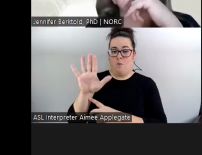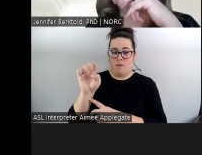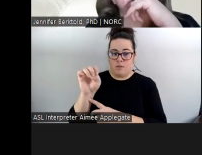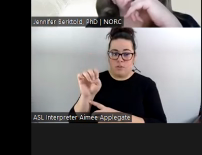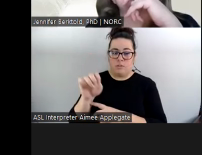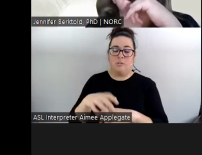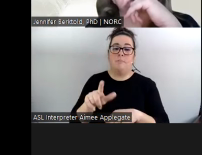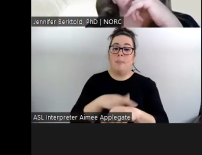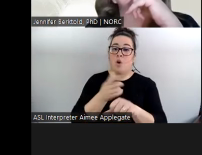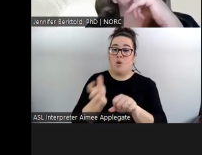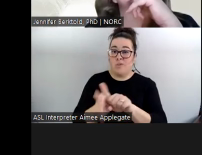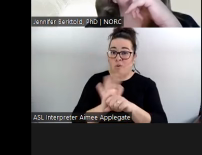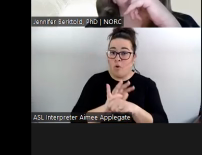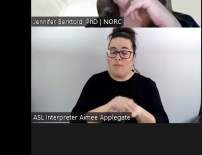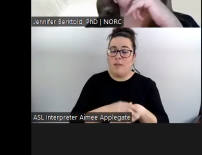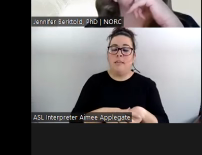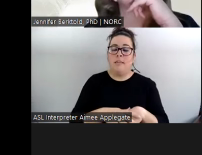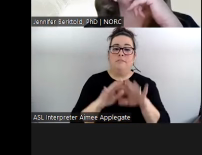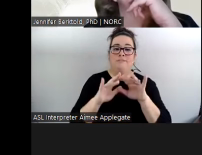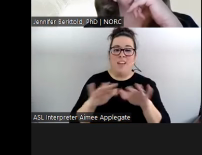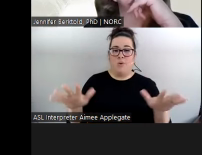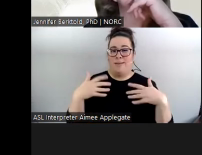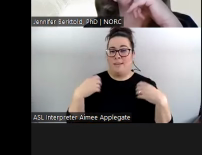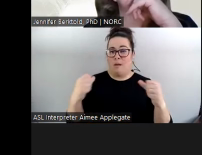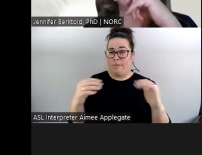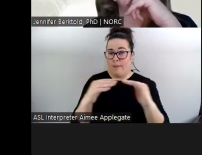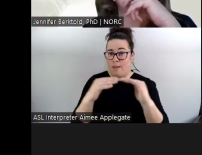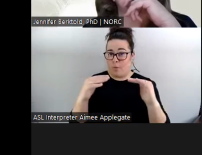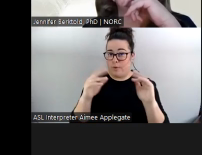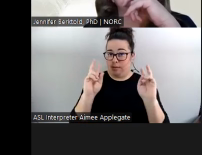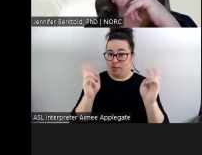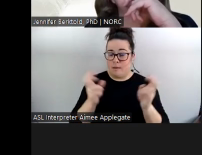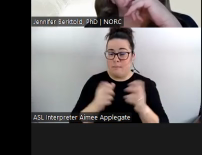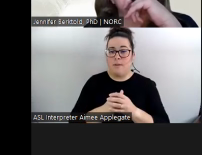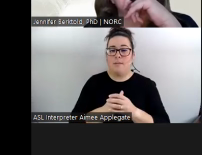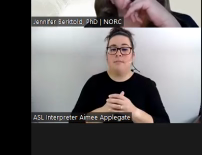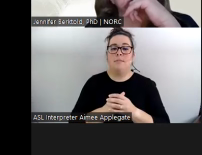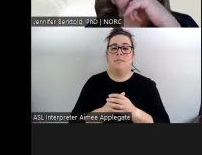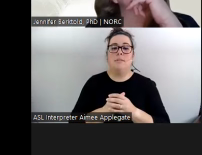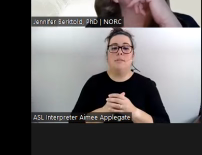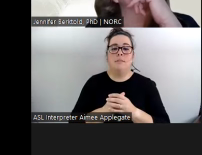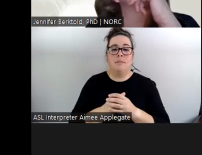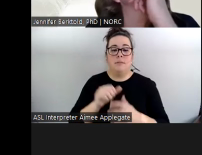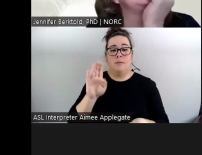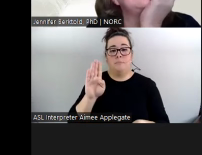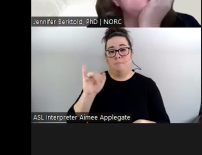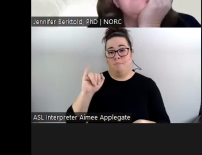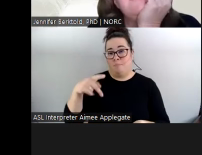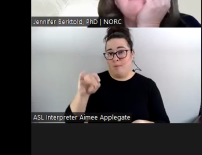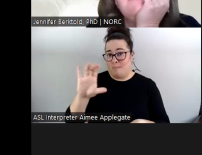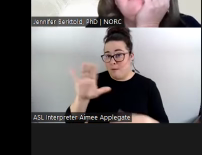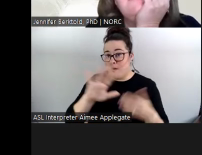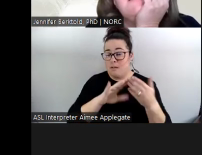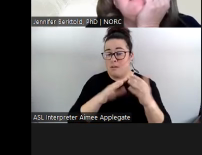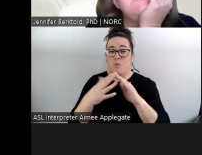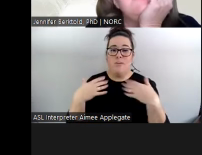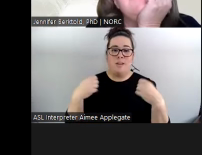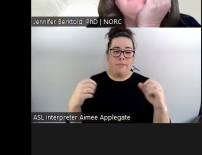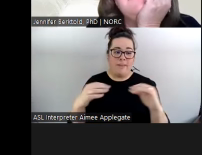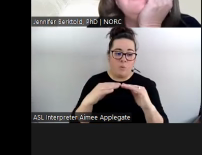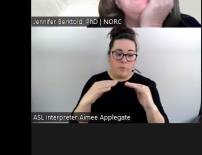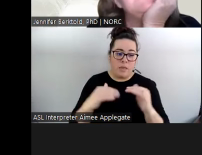health equity topics, BIPOC communities, health equity, economic mobility.